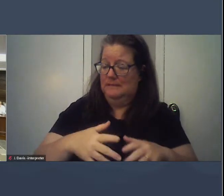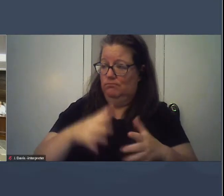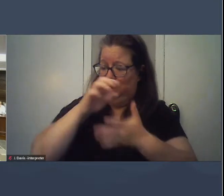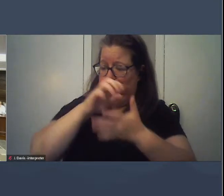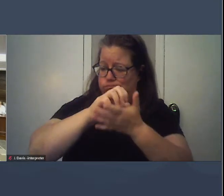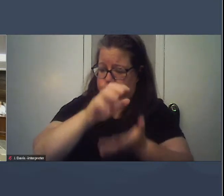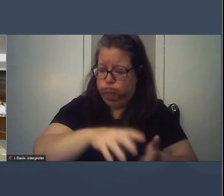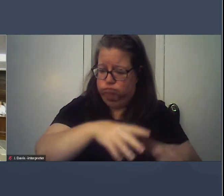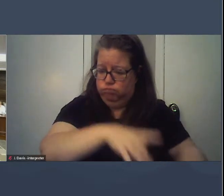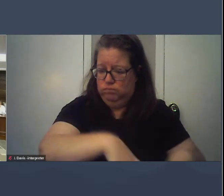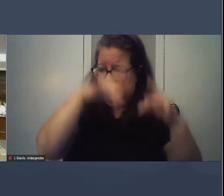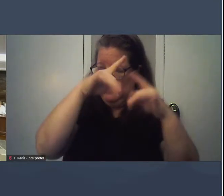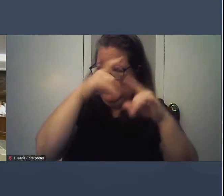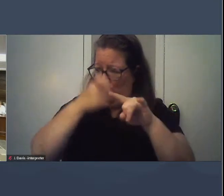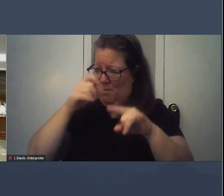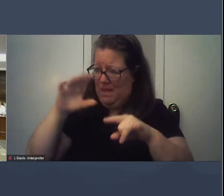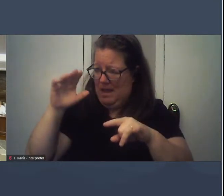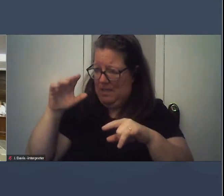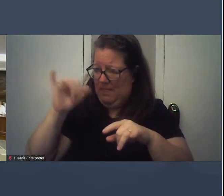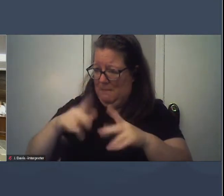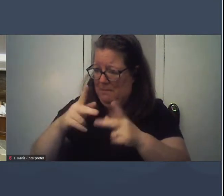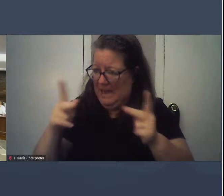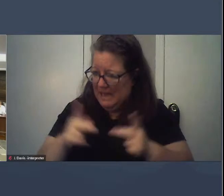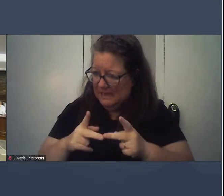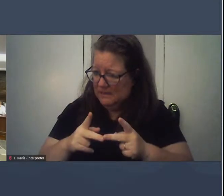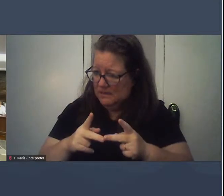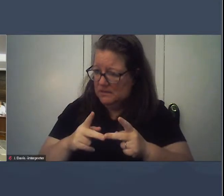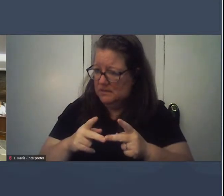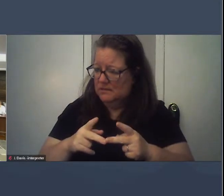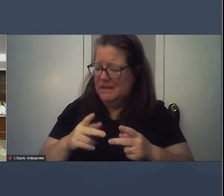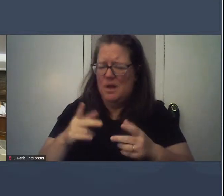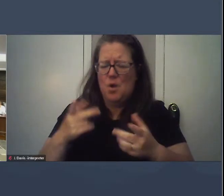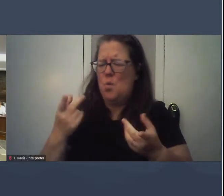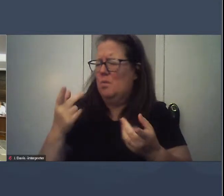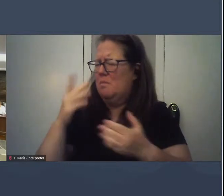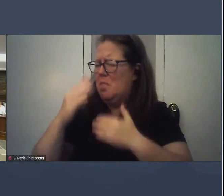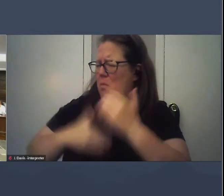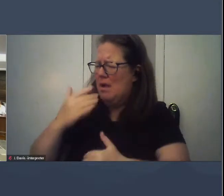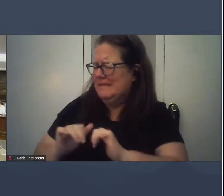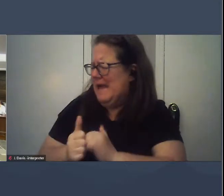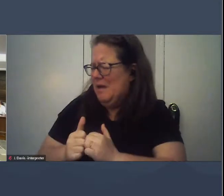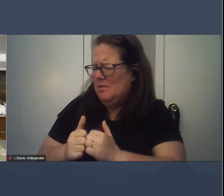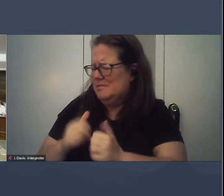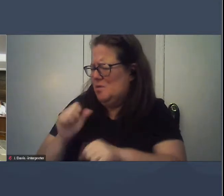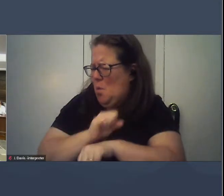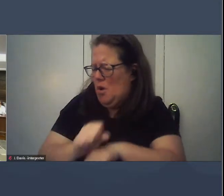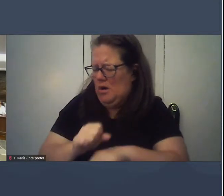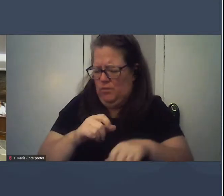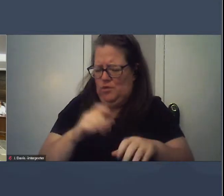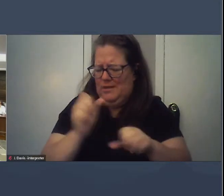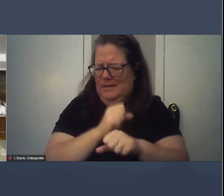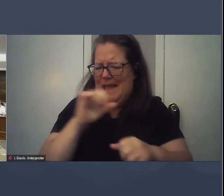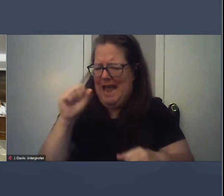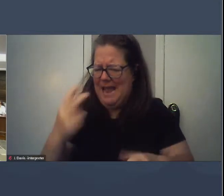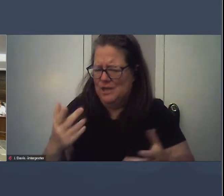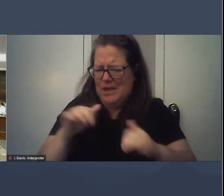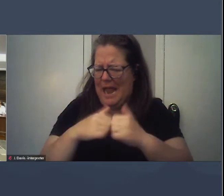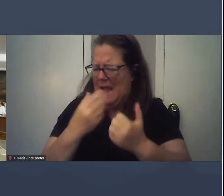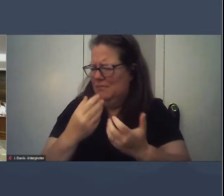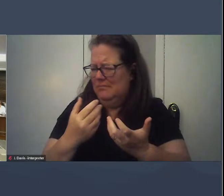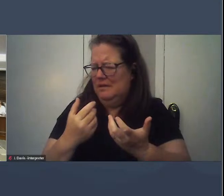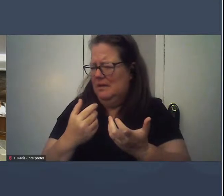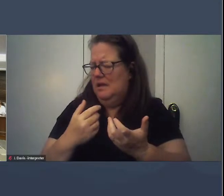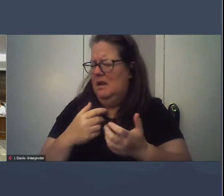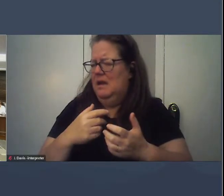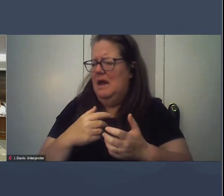some type of container or something. How is that process actually taking place? I mean, and Chairwoman, you may decide we need to